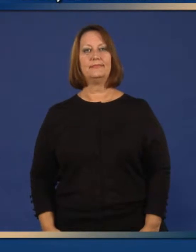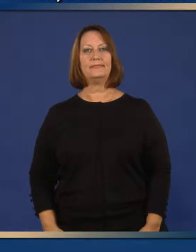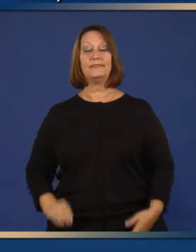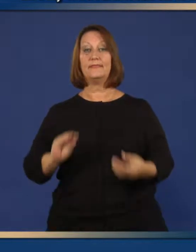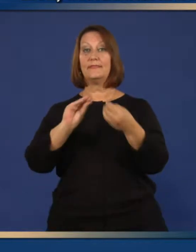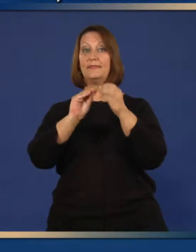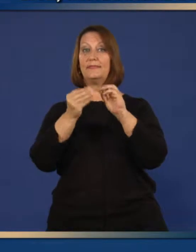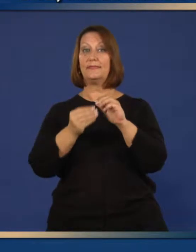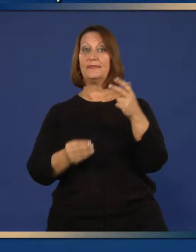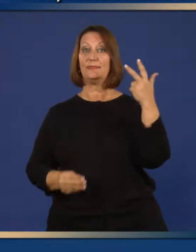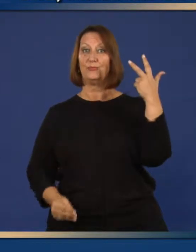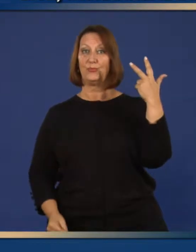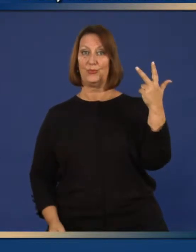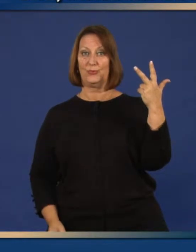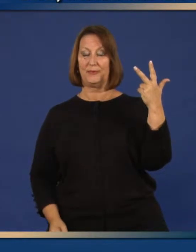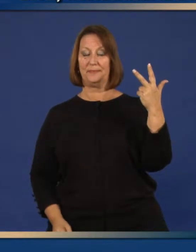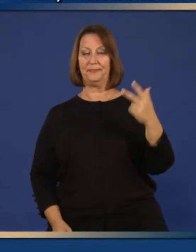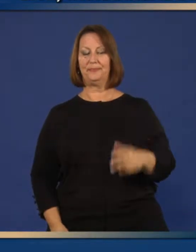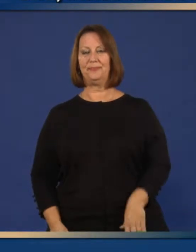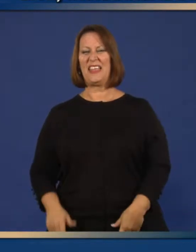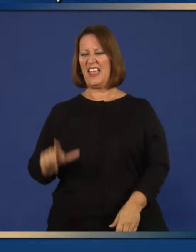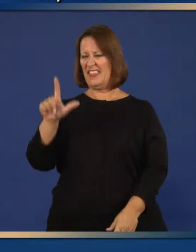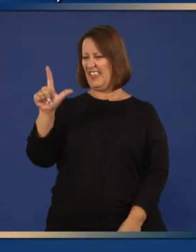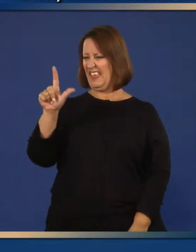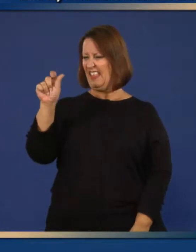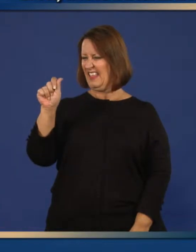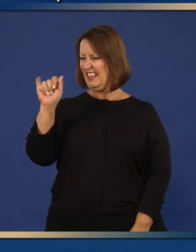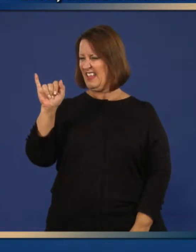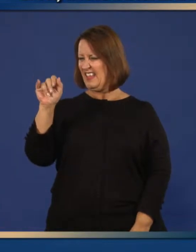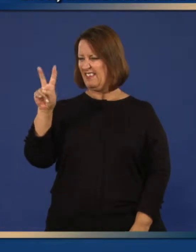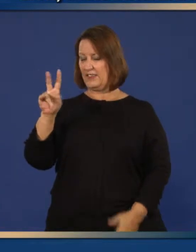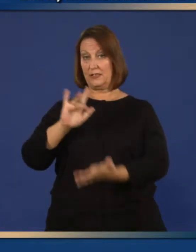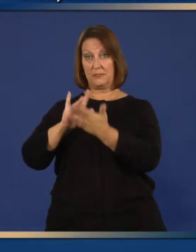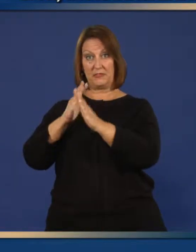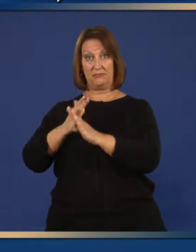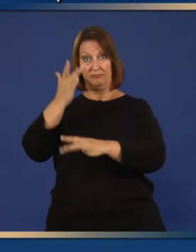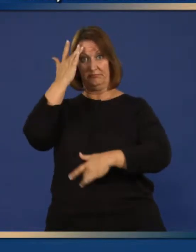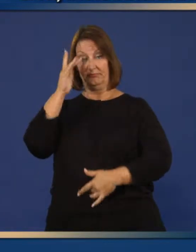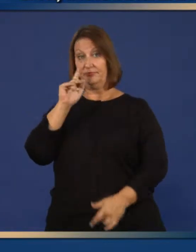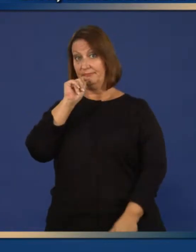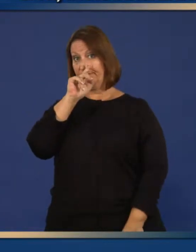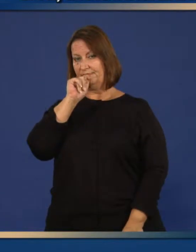3. Who can receive LAIV?